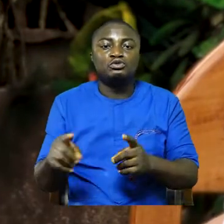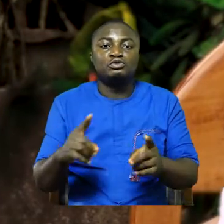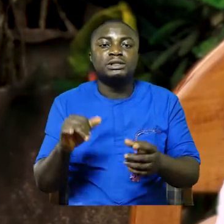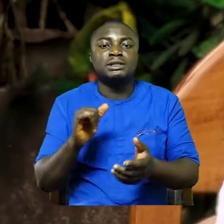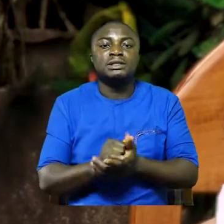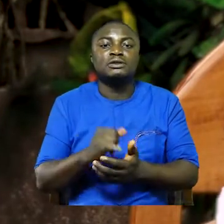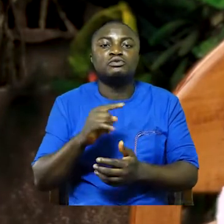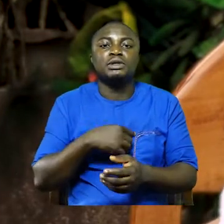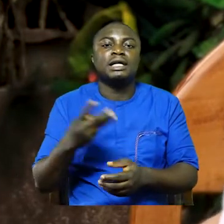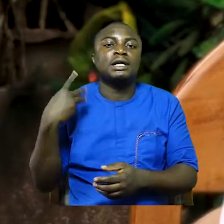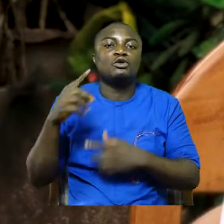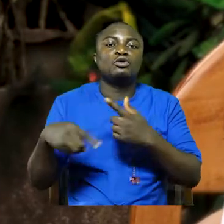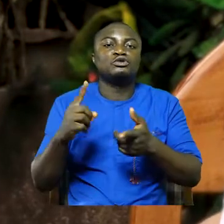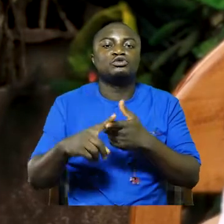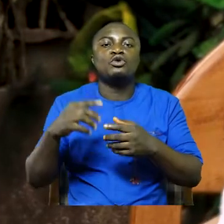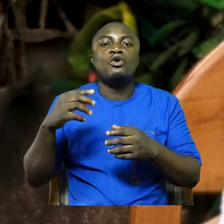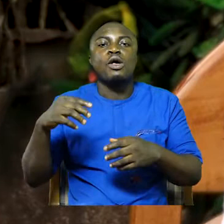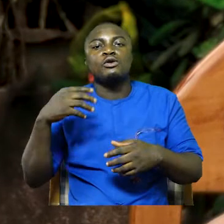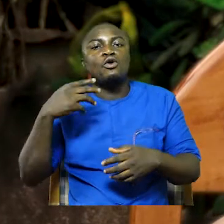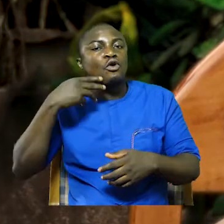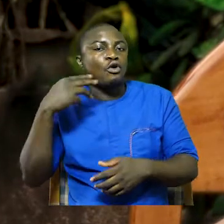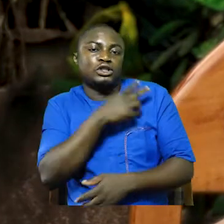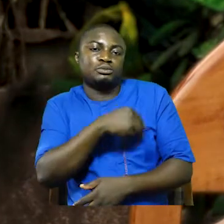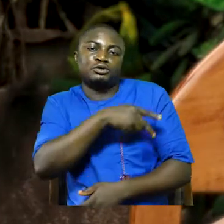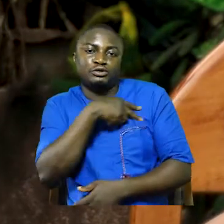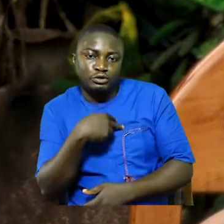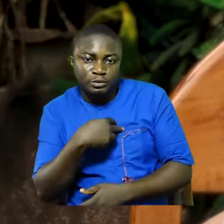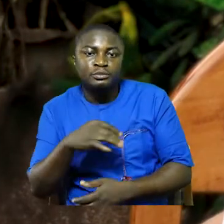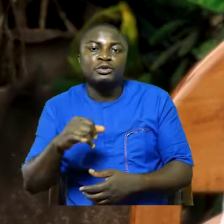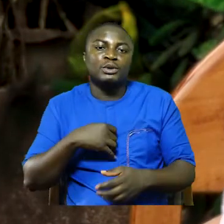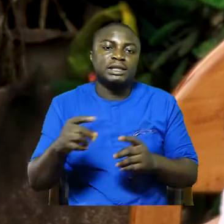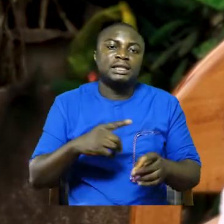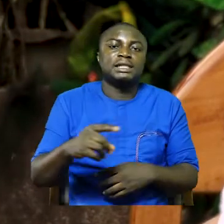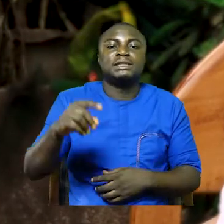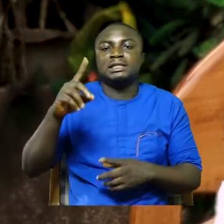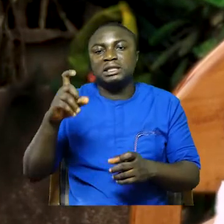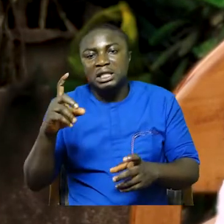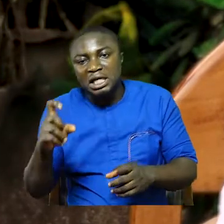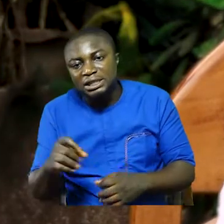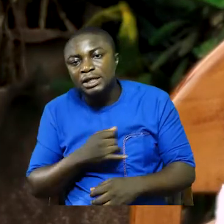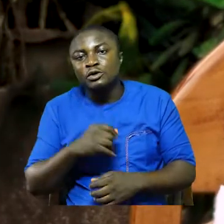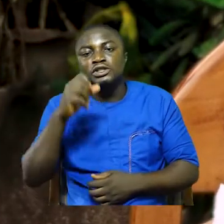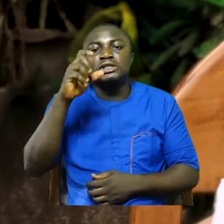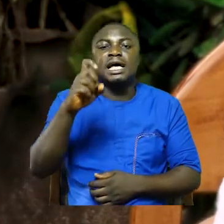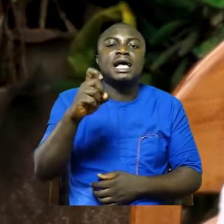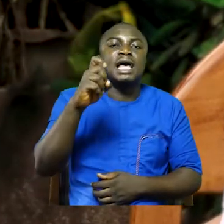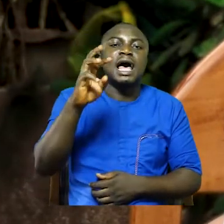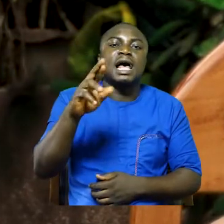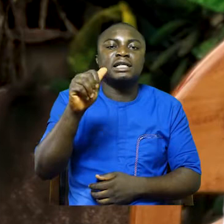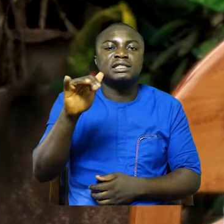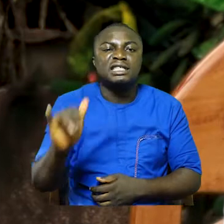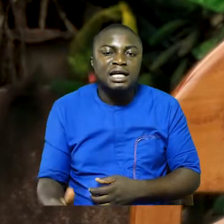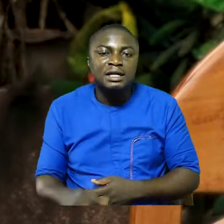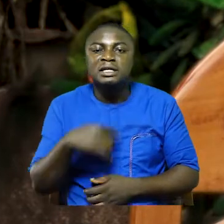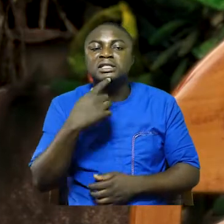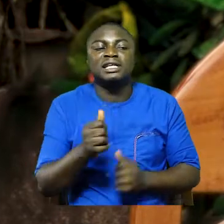also going to hospital. You know, they asked us to do x-ray, from x-ray to other types of tests, and they would say